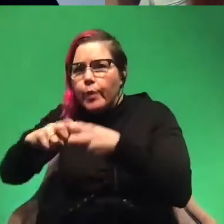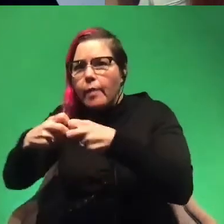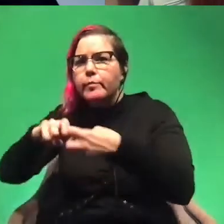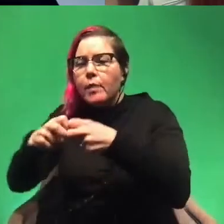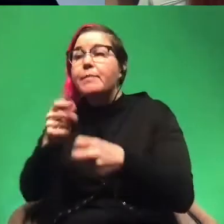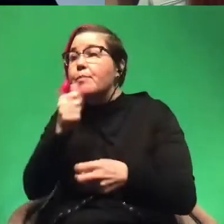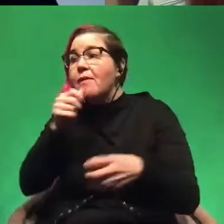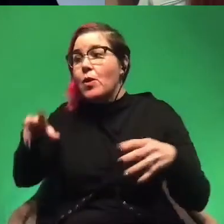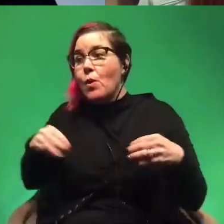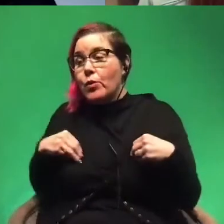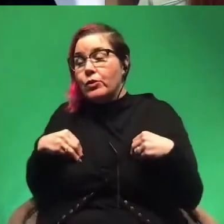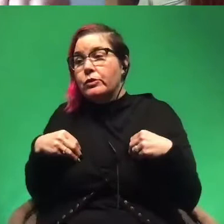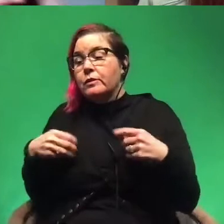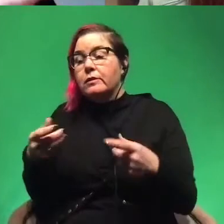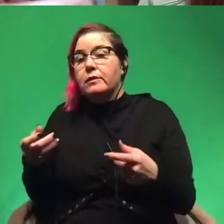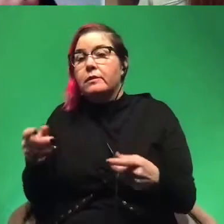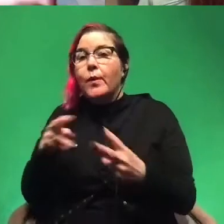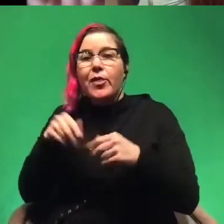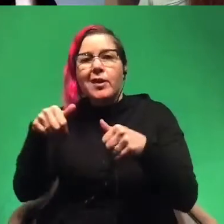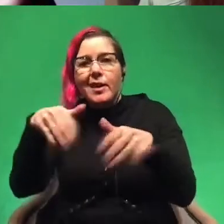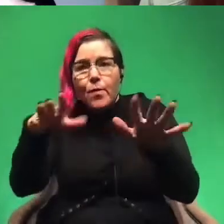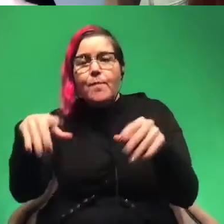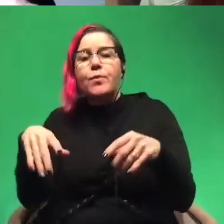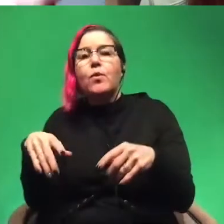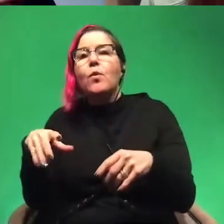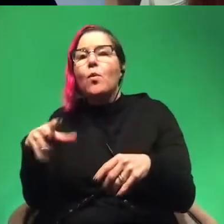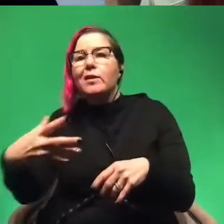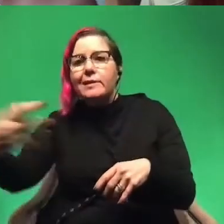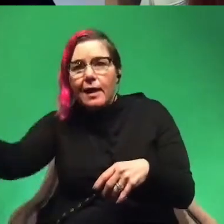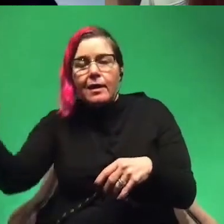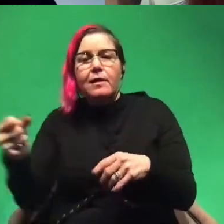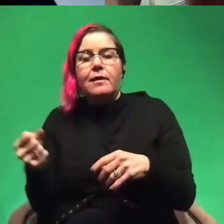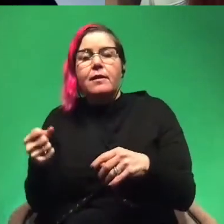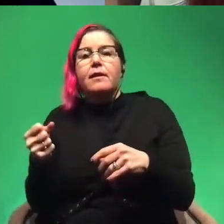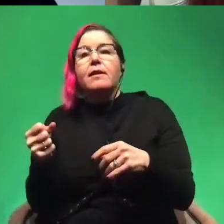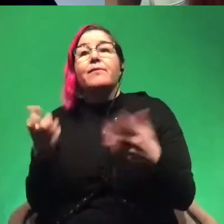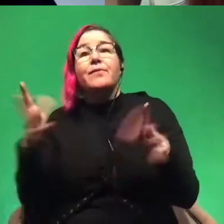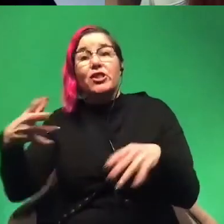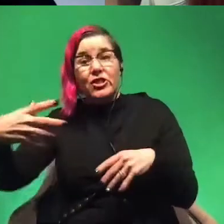private owners either surrendering or having their cats taken. And after they're